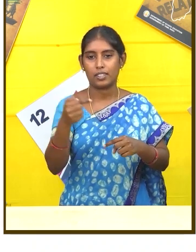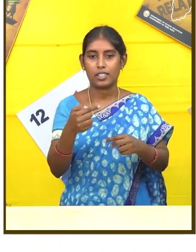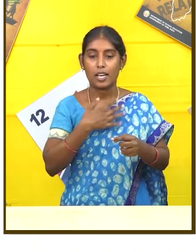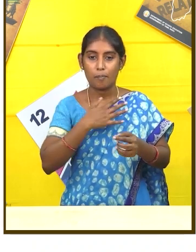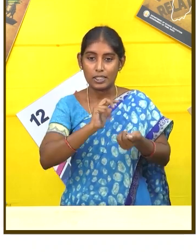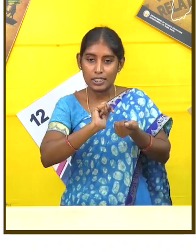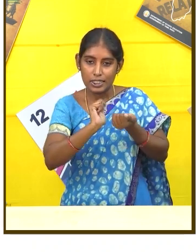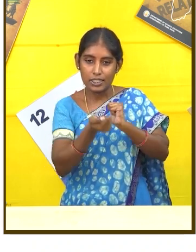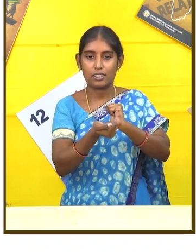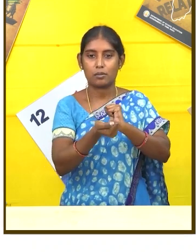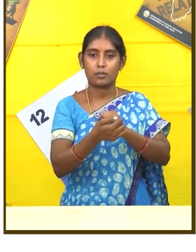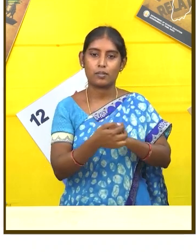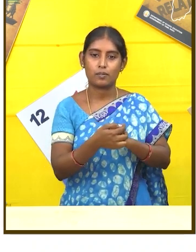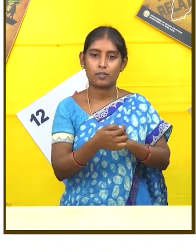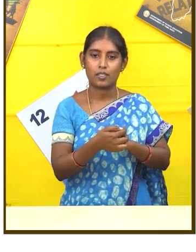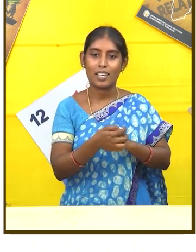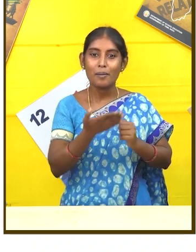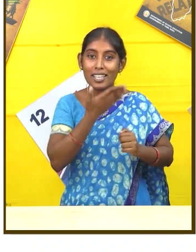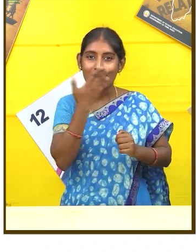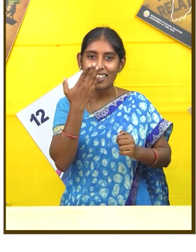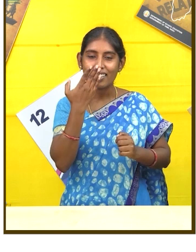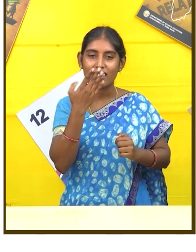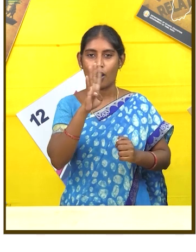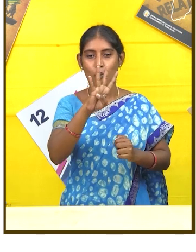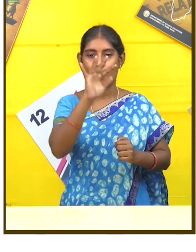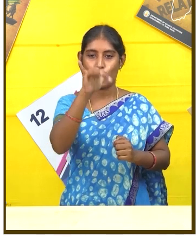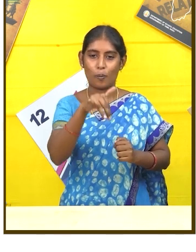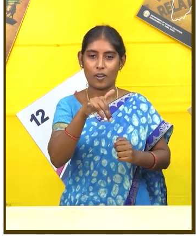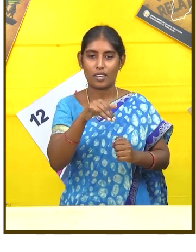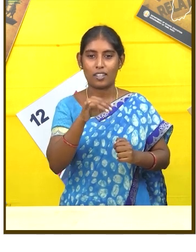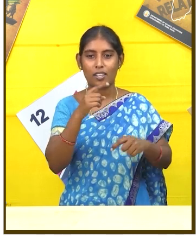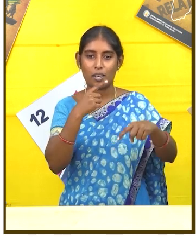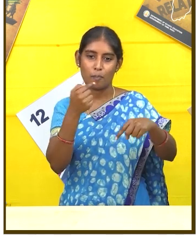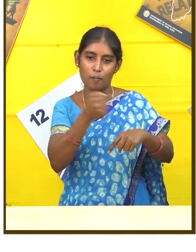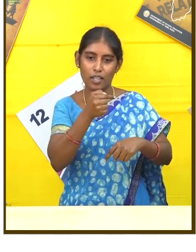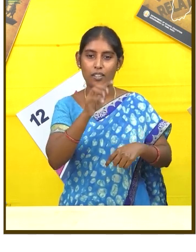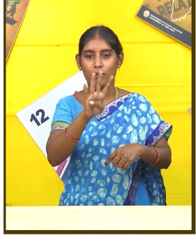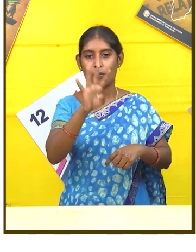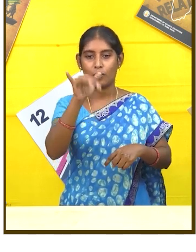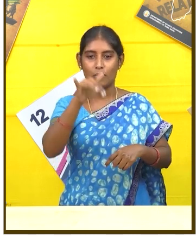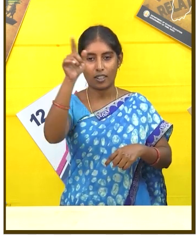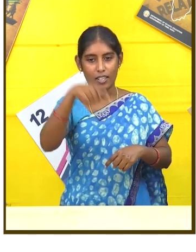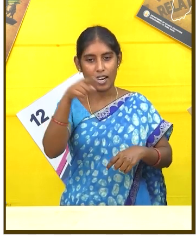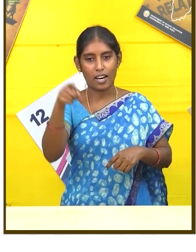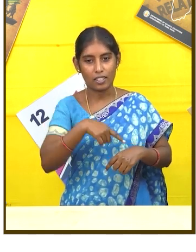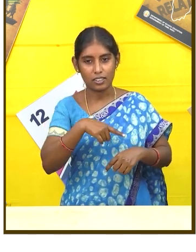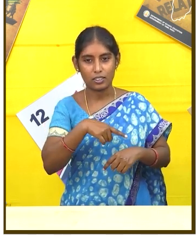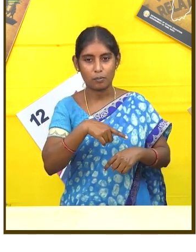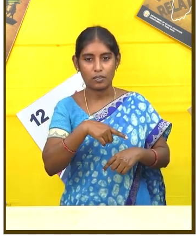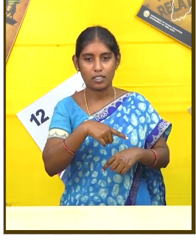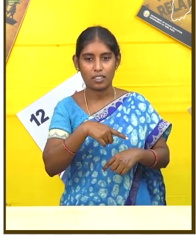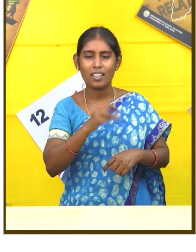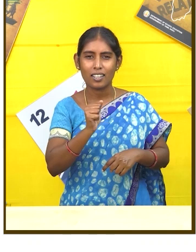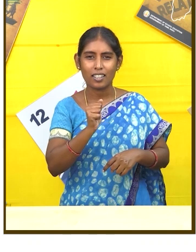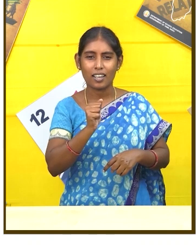minus. So we have changed the sign. Now you have to subtract it. 6 minus 5. So